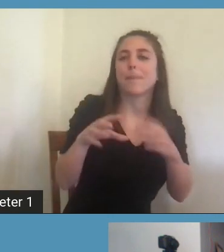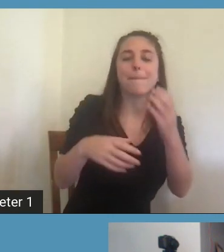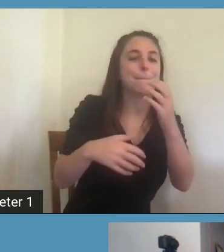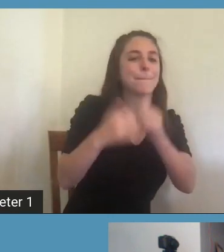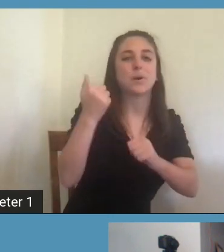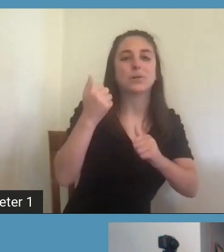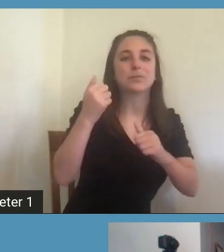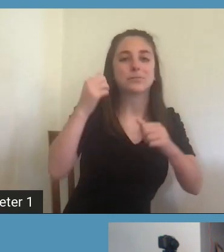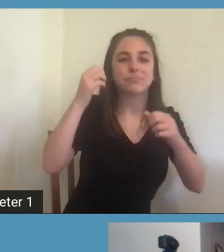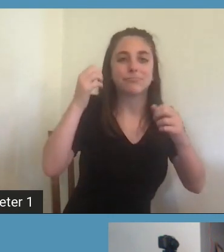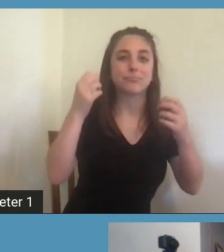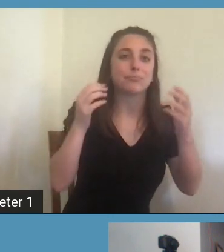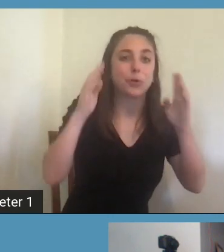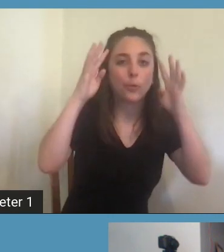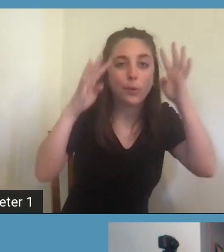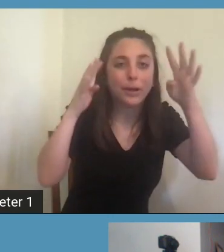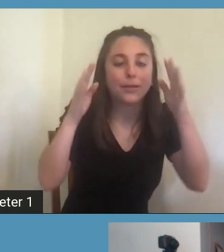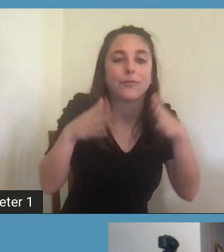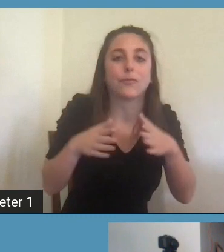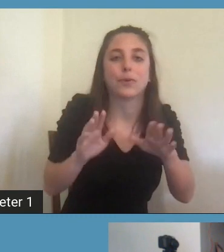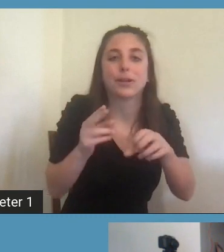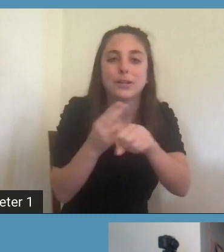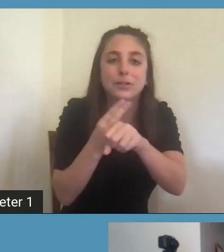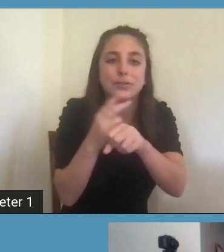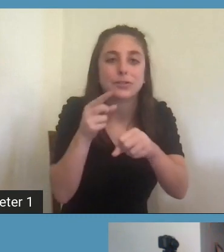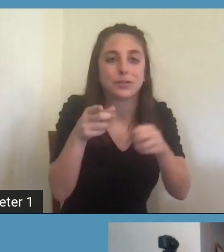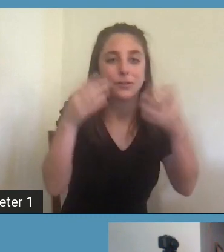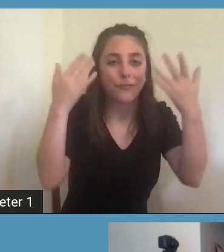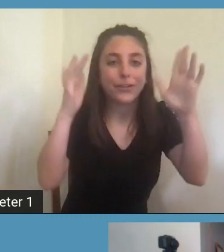I don't know. I think that